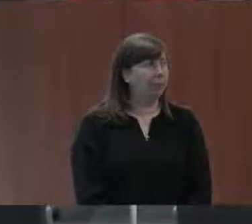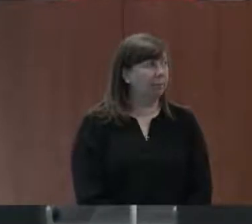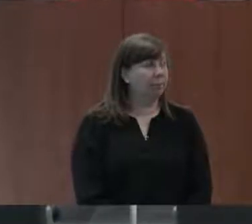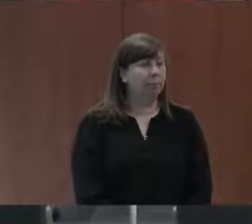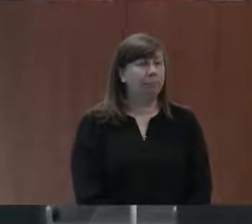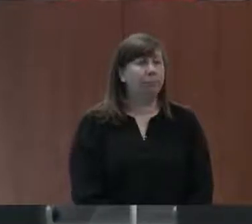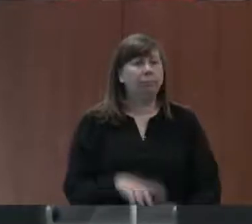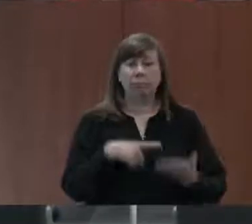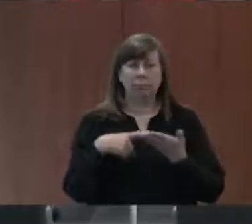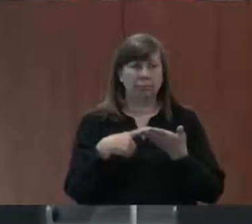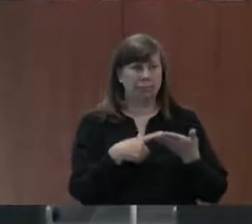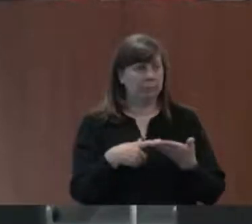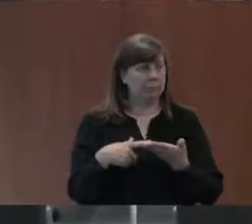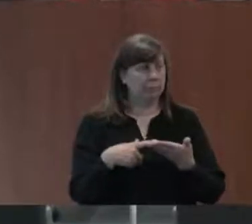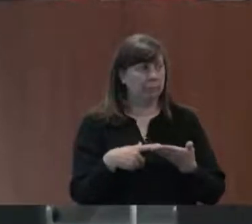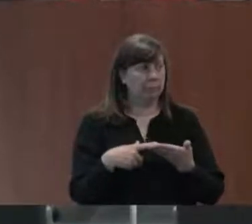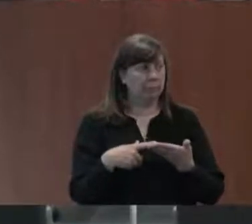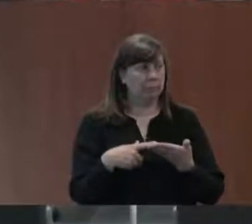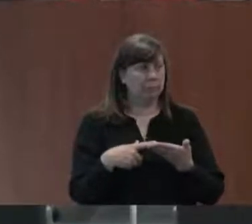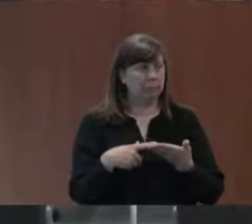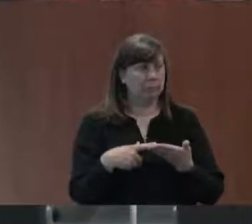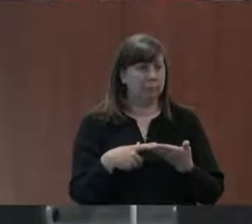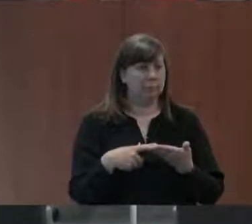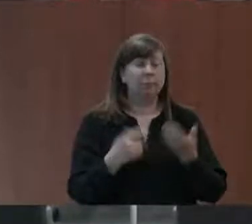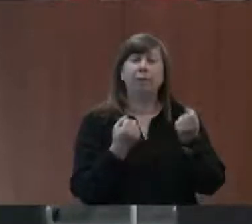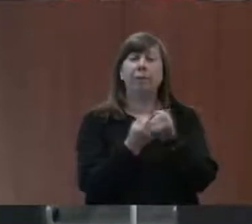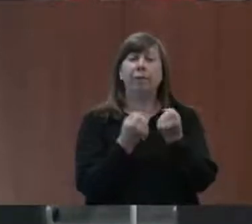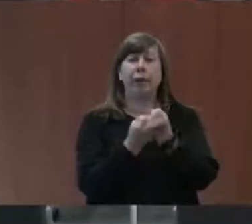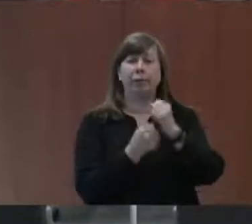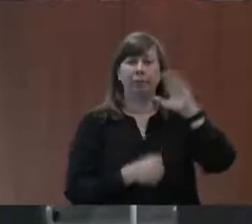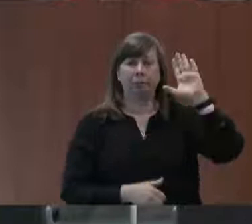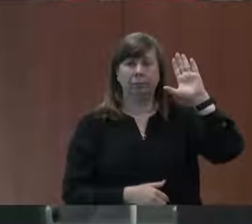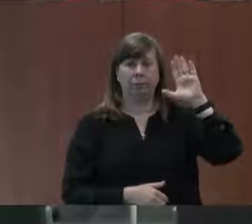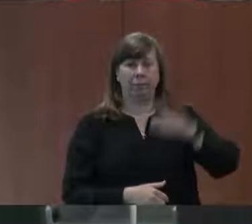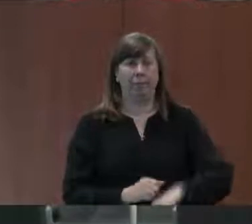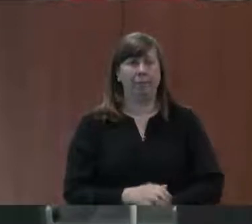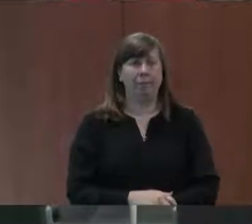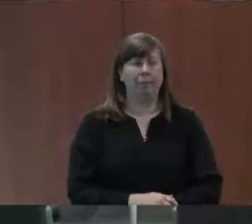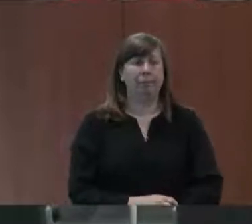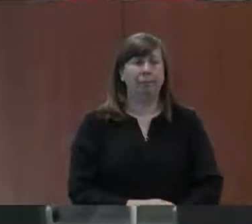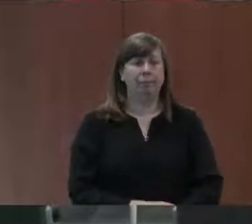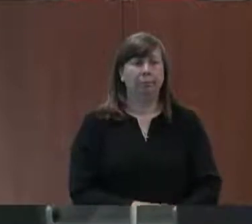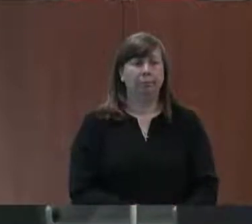Any discussion? All in favor, raise your hand.